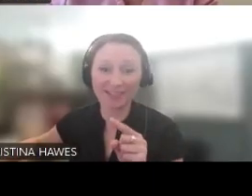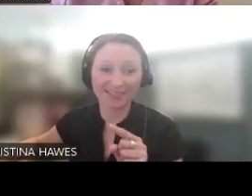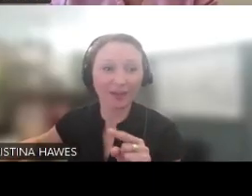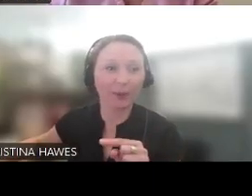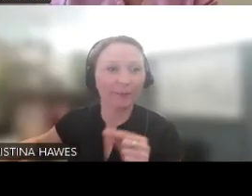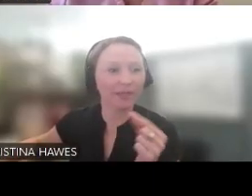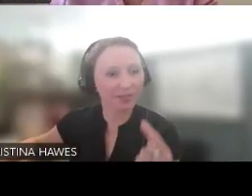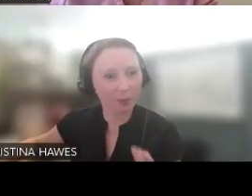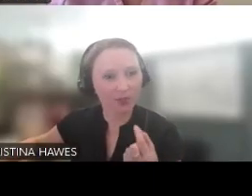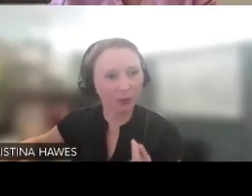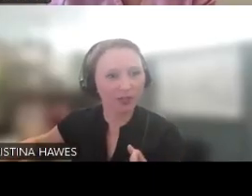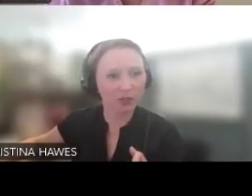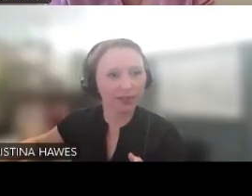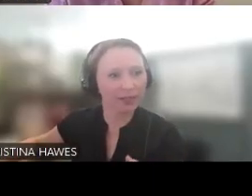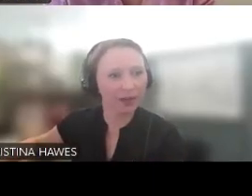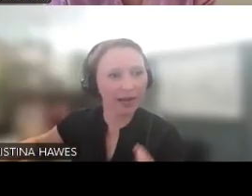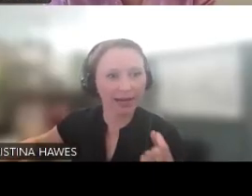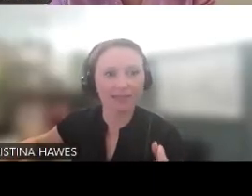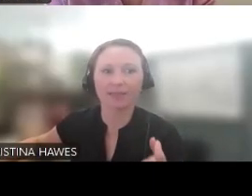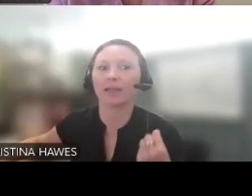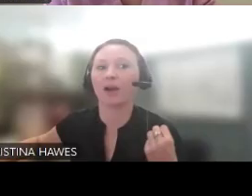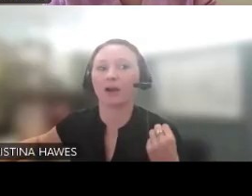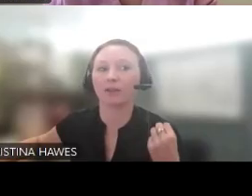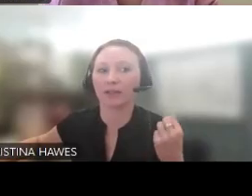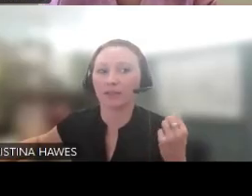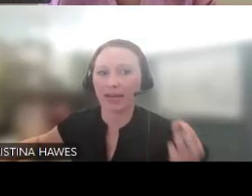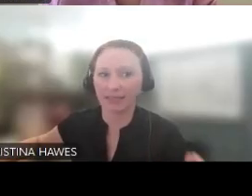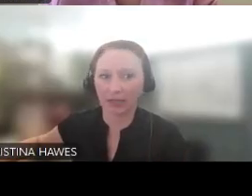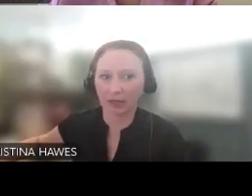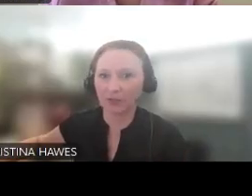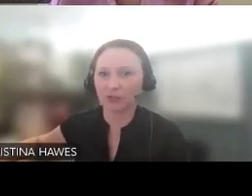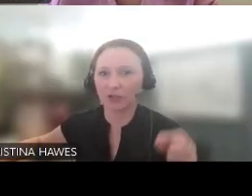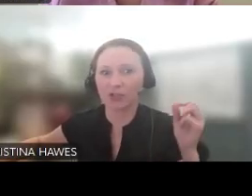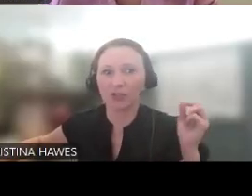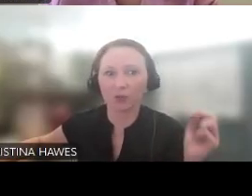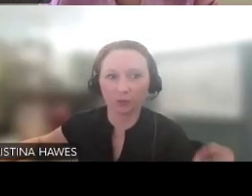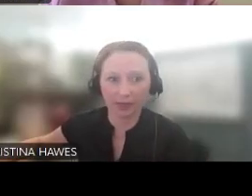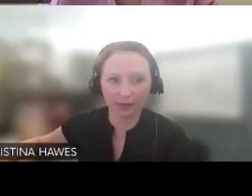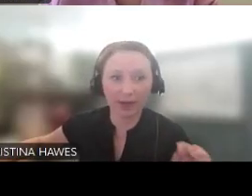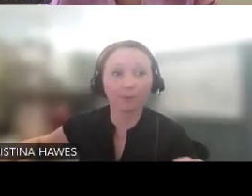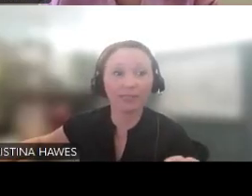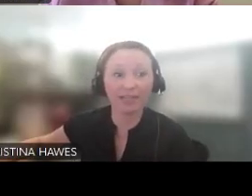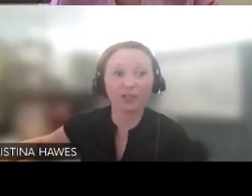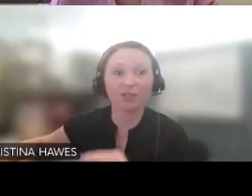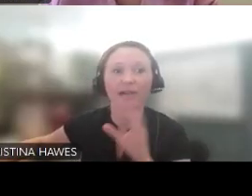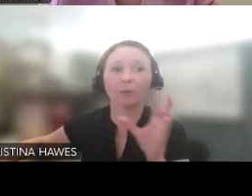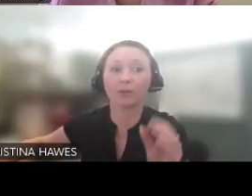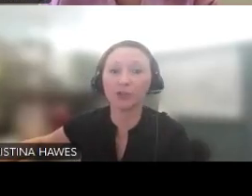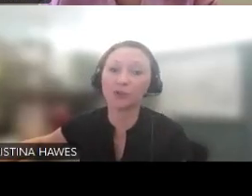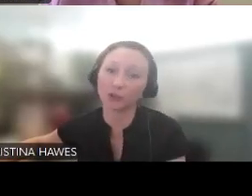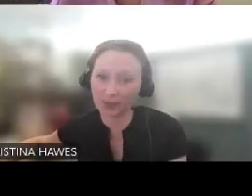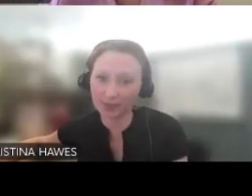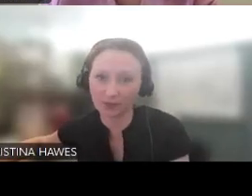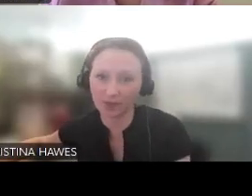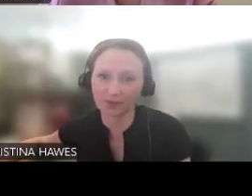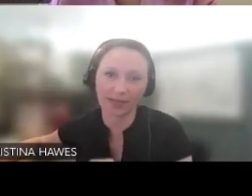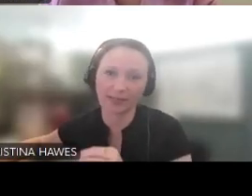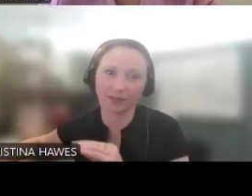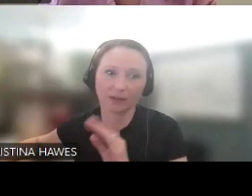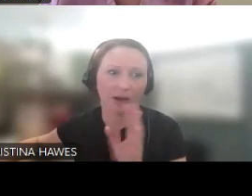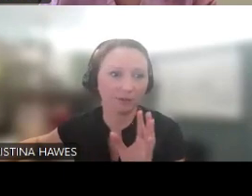is a great segue because there was a question later on asking, are there dietary restrictions or recommendations to help reduce your